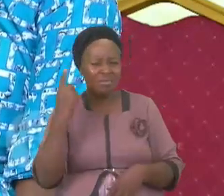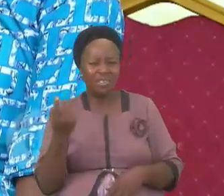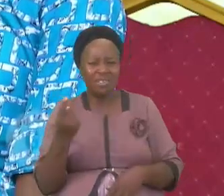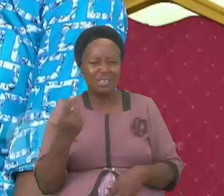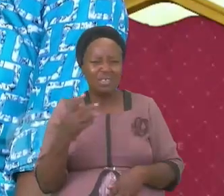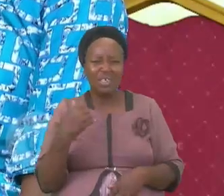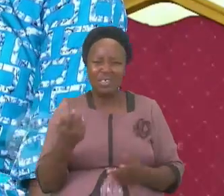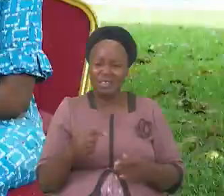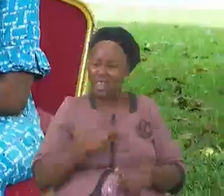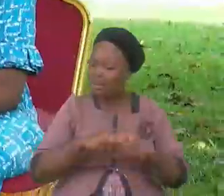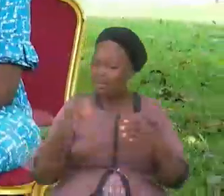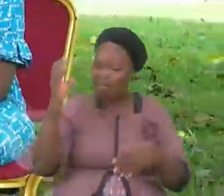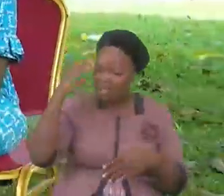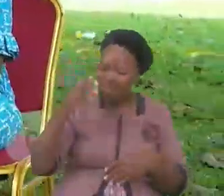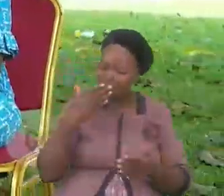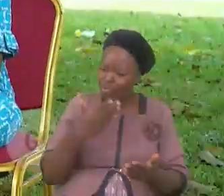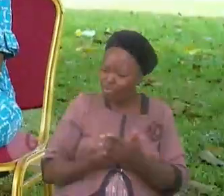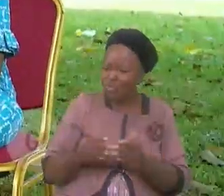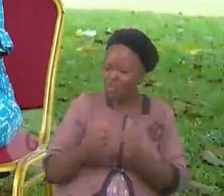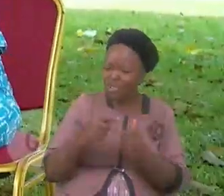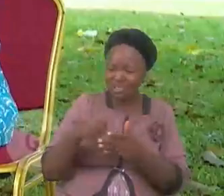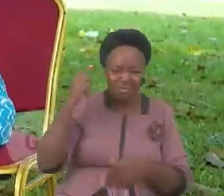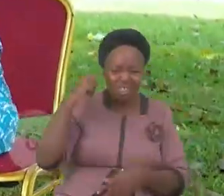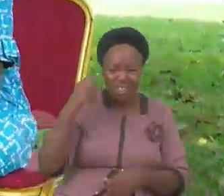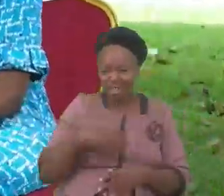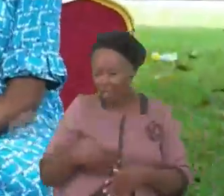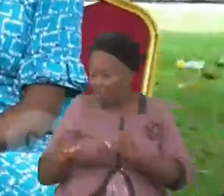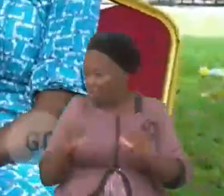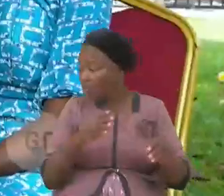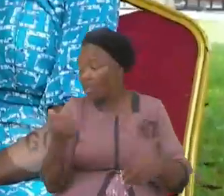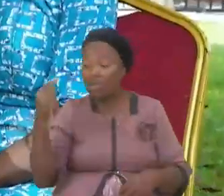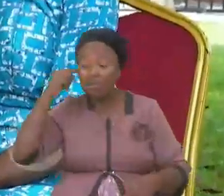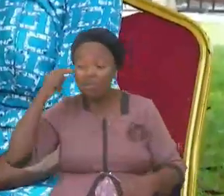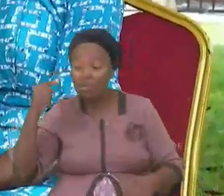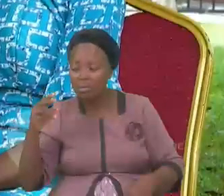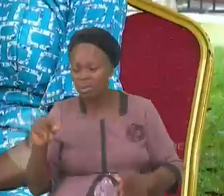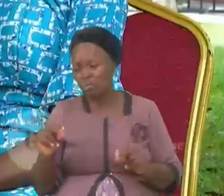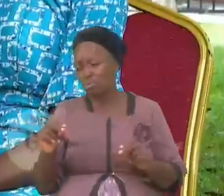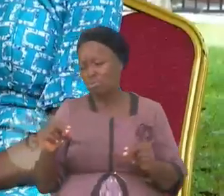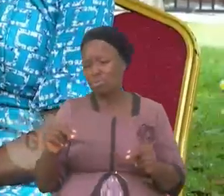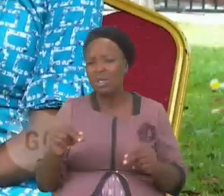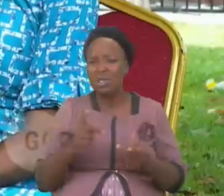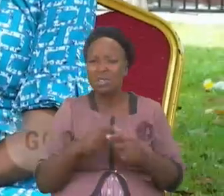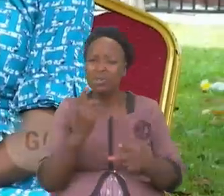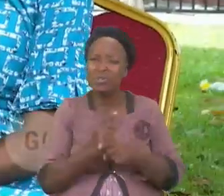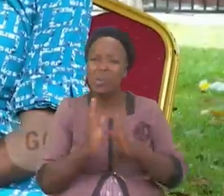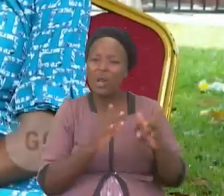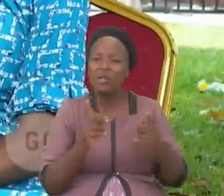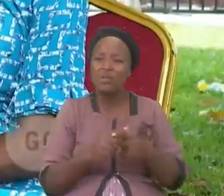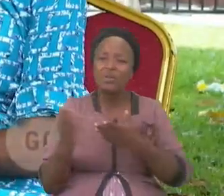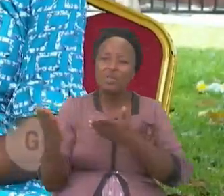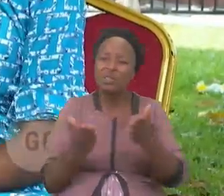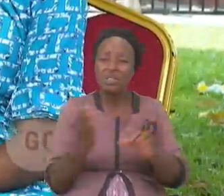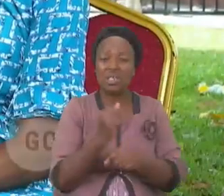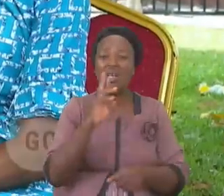no. I was just planning to take her to hospital before the GCK Bori Crusade. She went there. After hearing